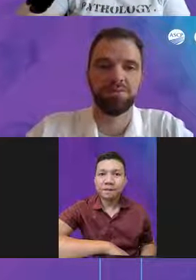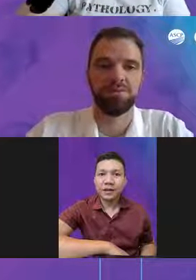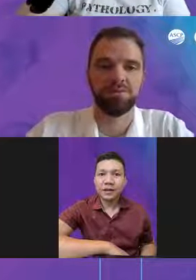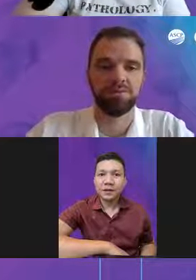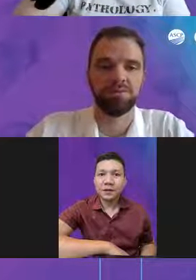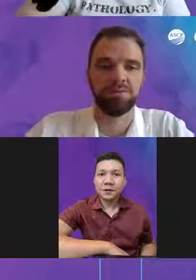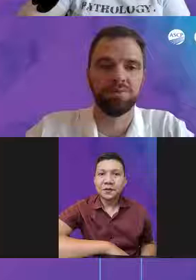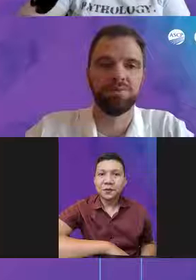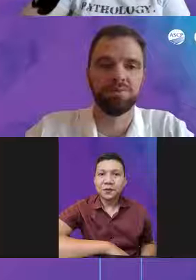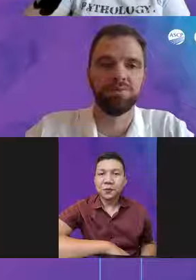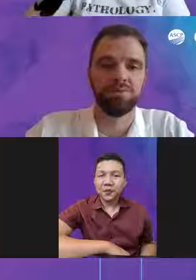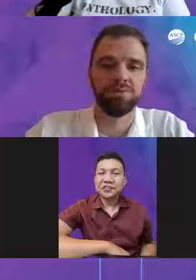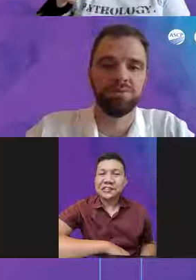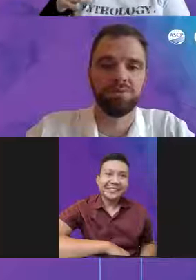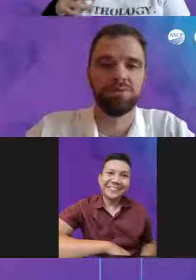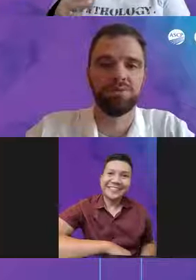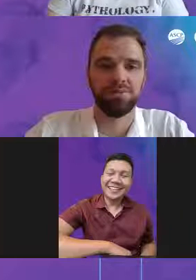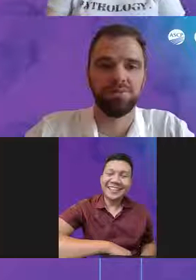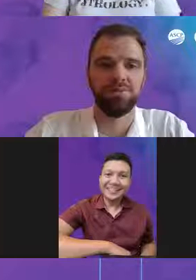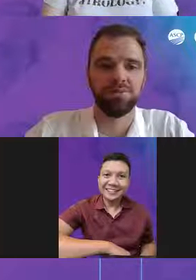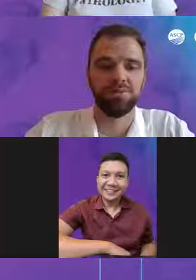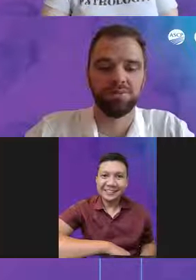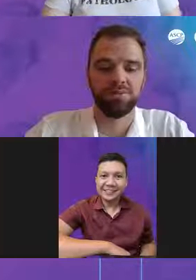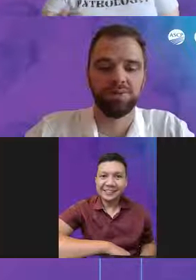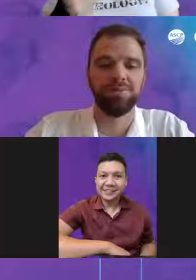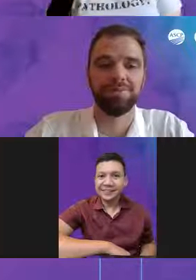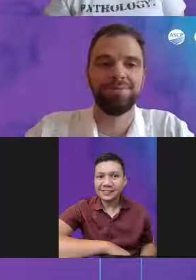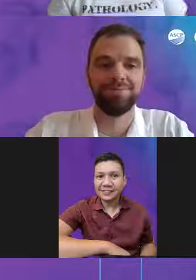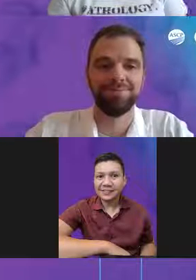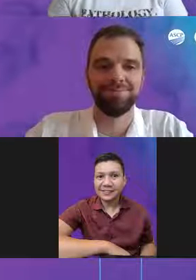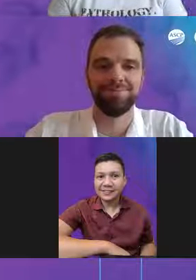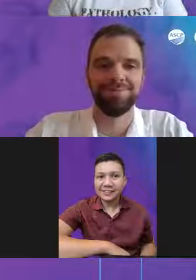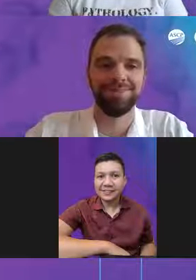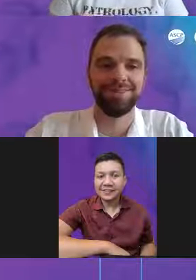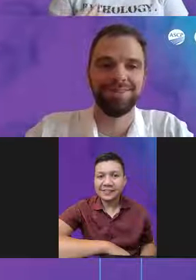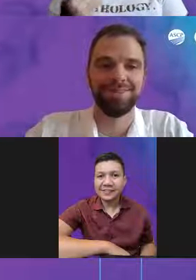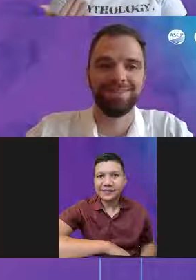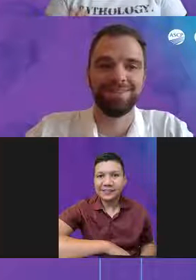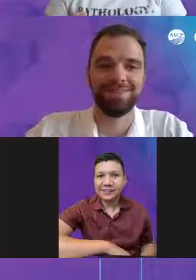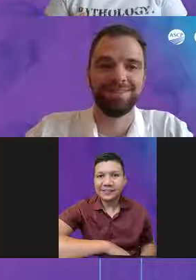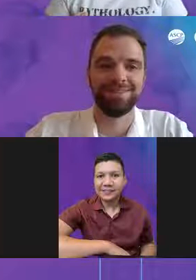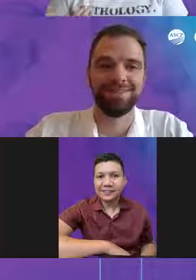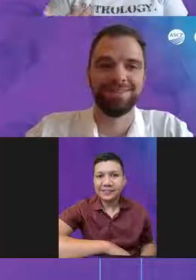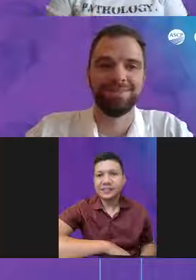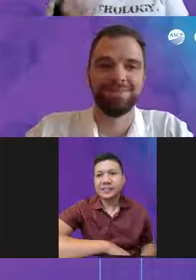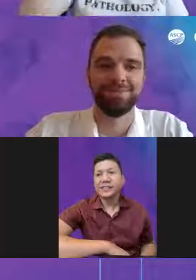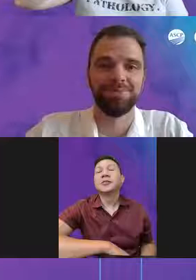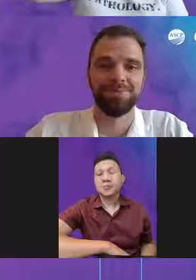bright pink, orange type of granules, right? And so you're thinking about the